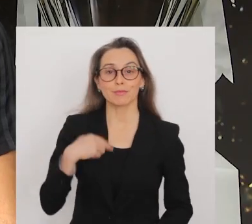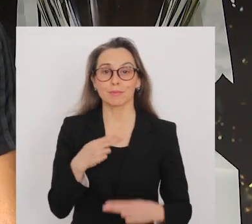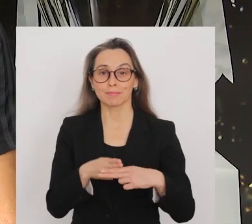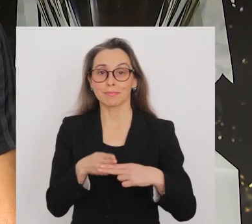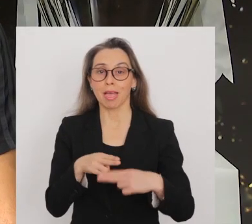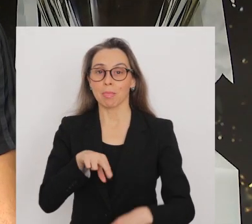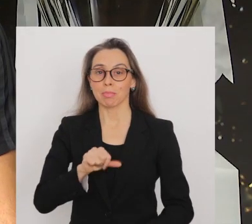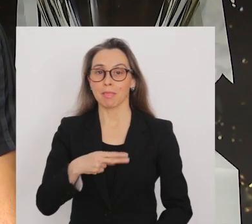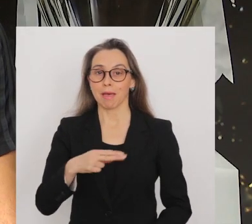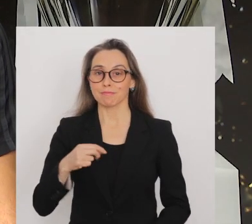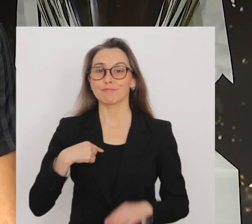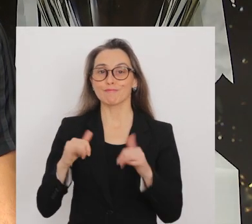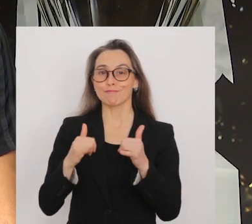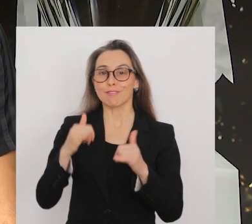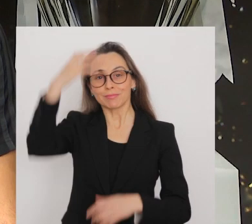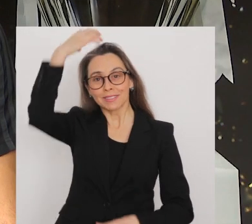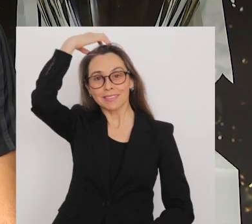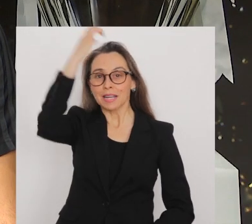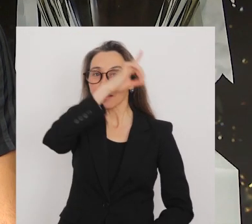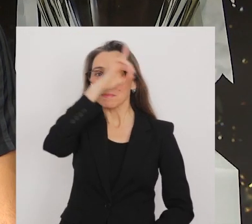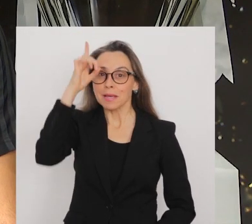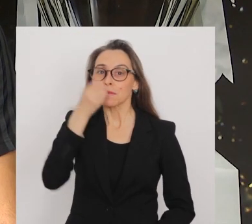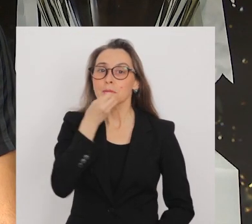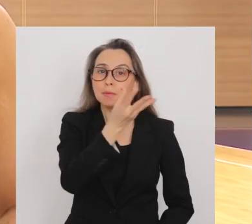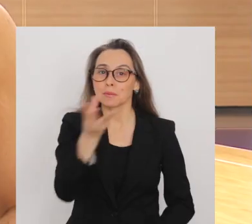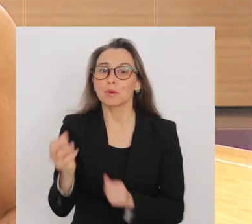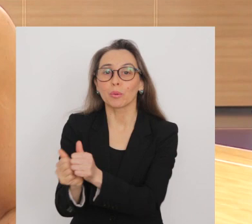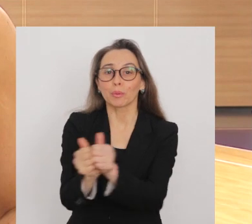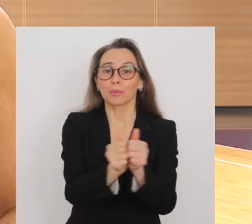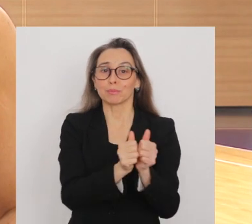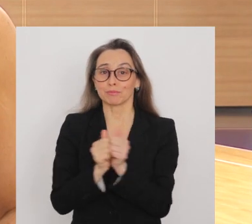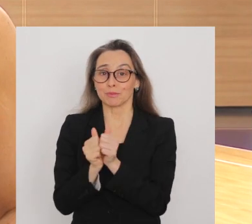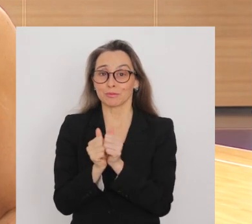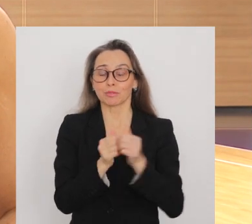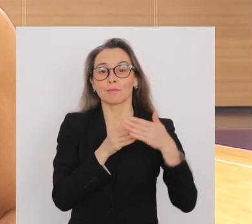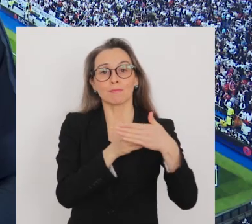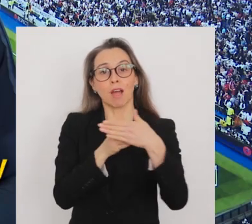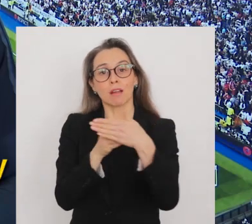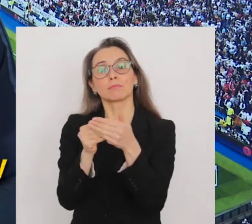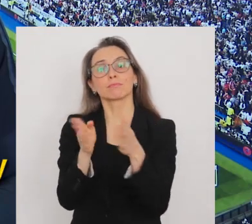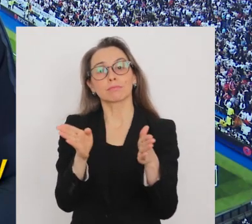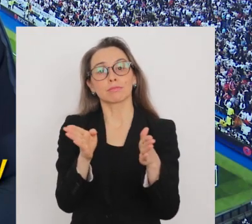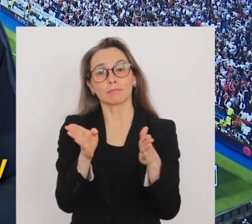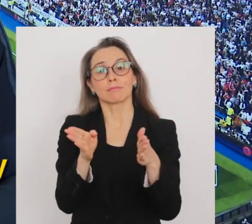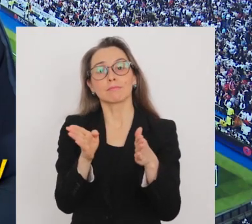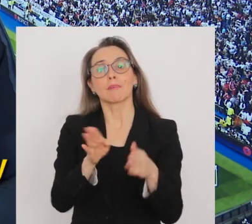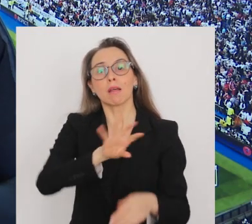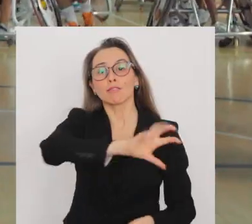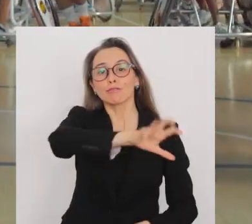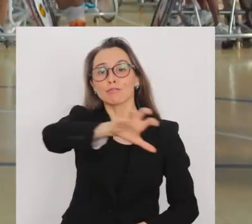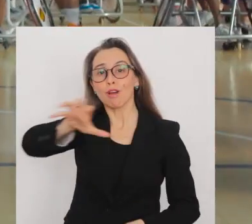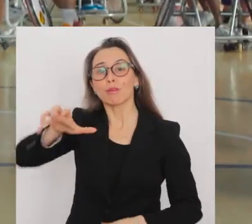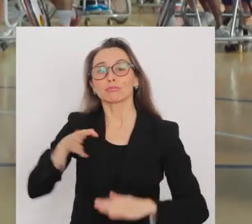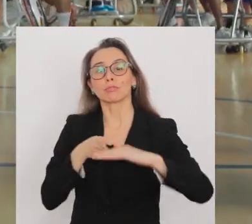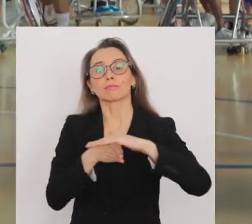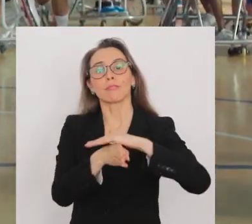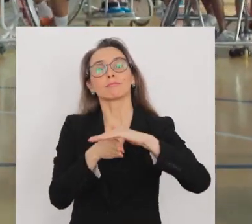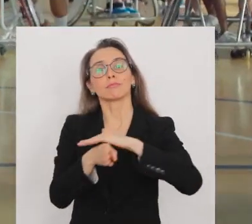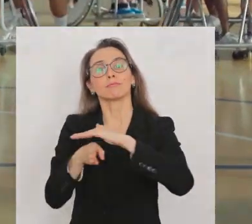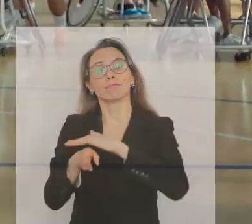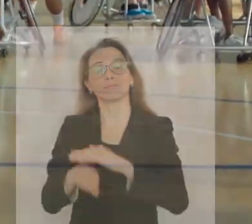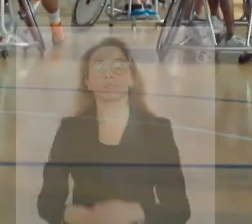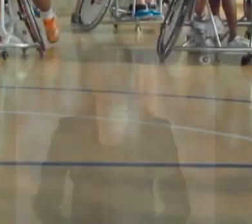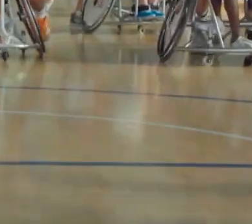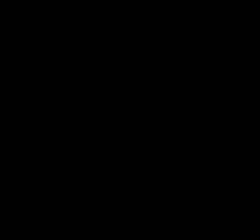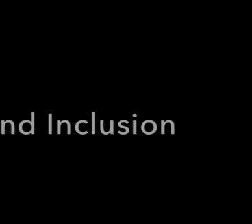Hello, I'm Nacho, Real Madrid player, and I wanted to send you this message. Together, we break the barriers for an